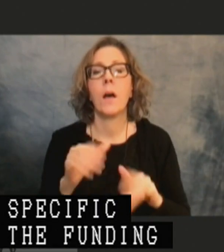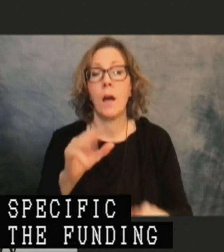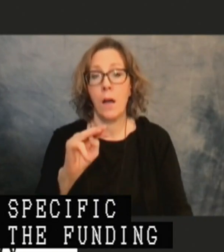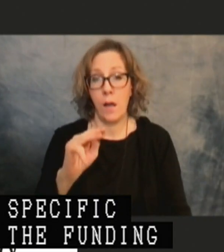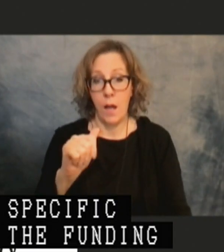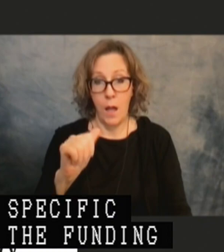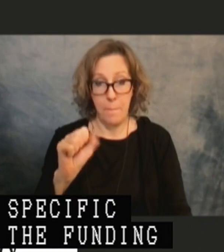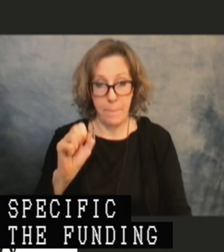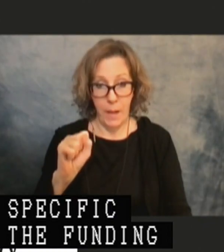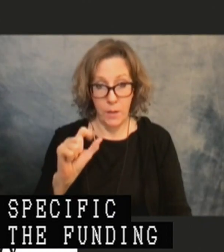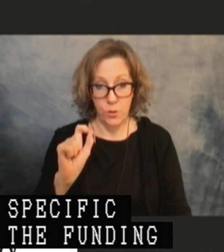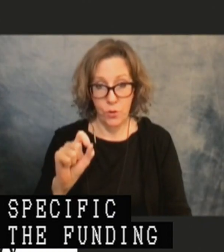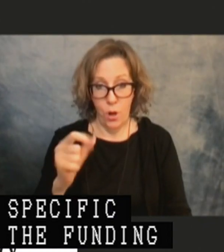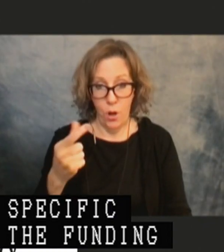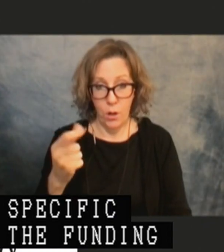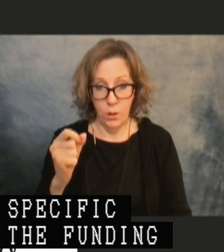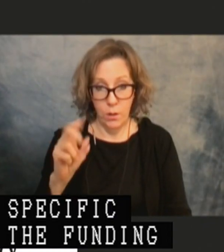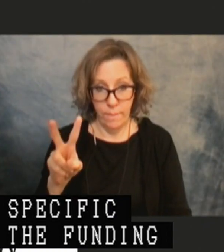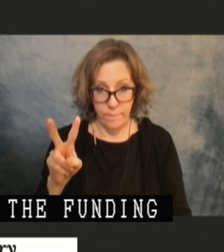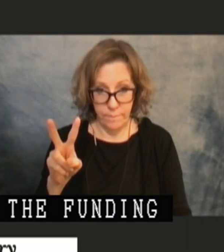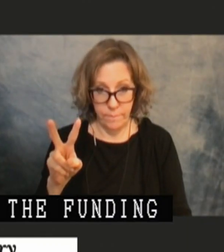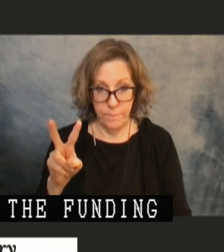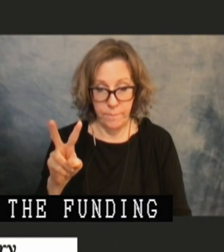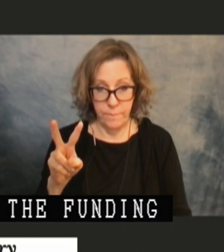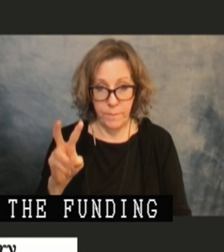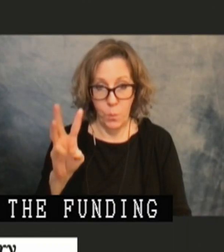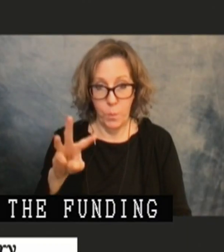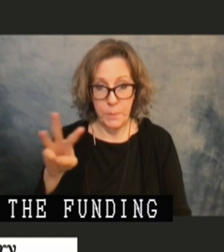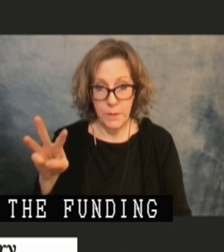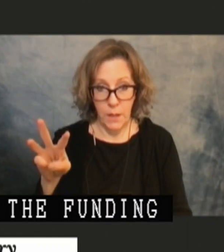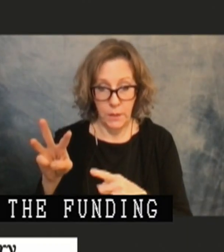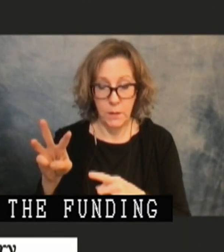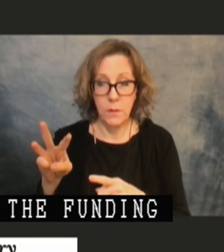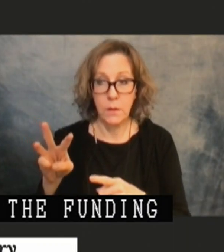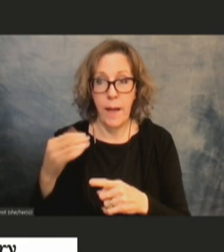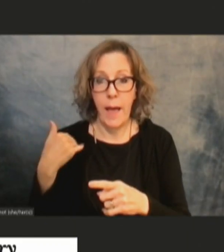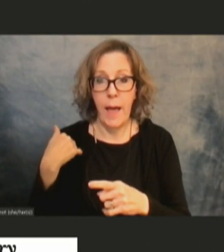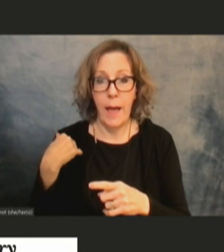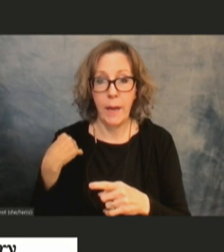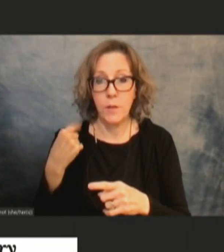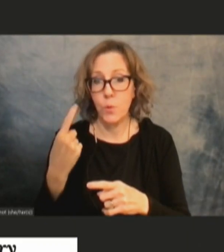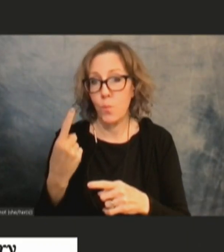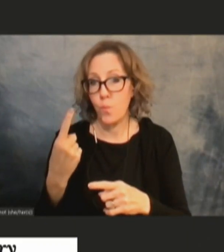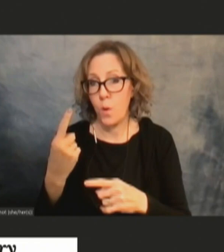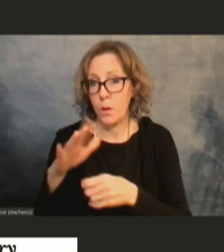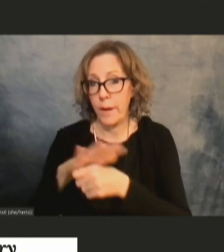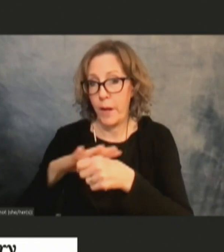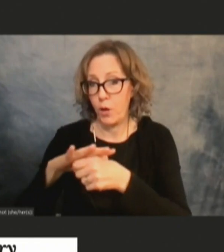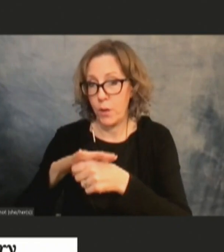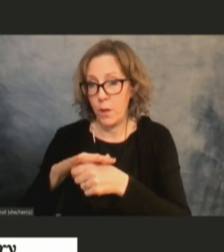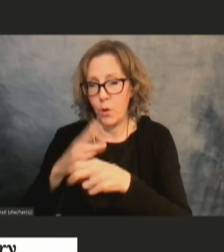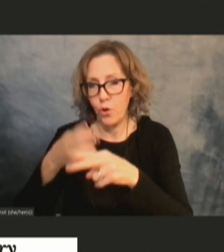mass.gov has a site called Trust the Facts, Get the Vax.